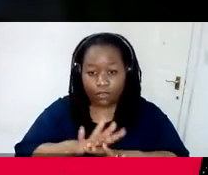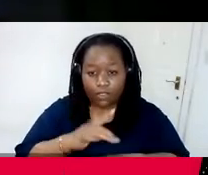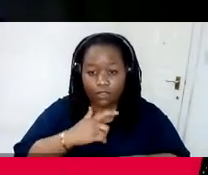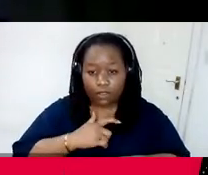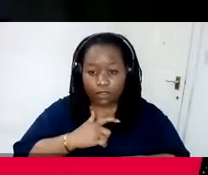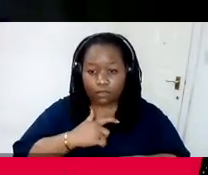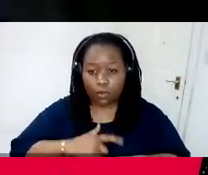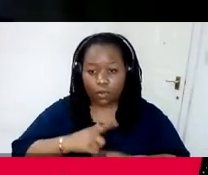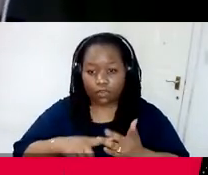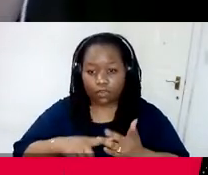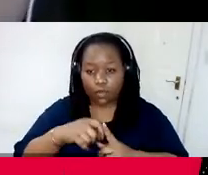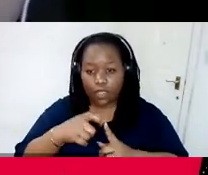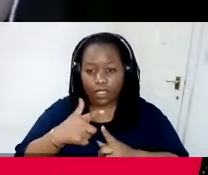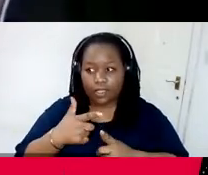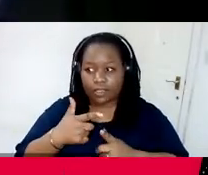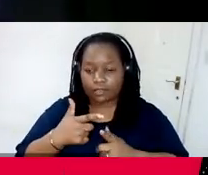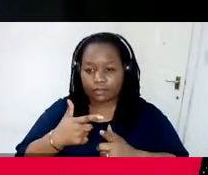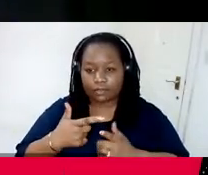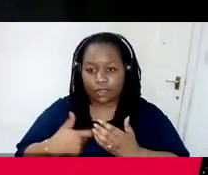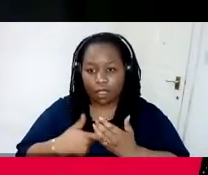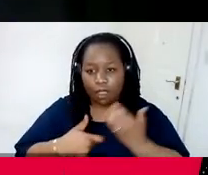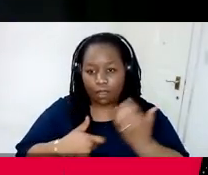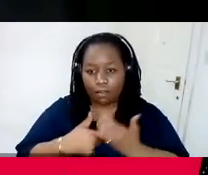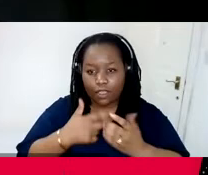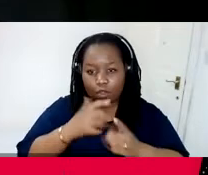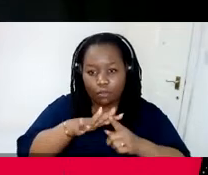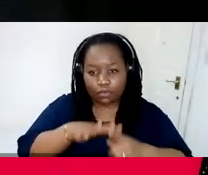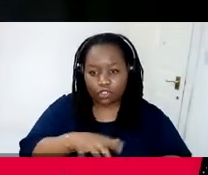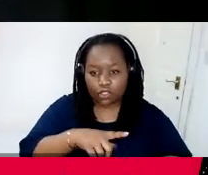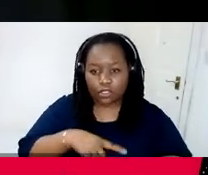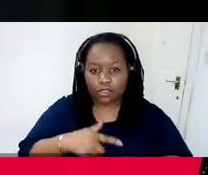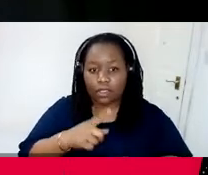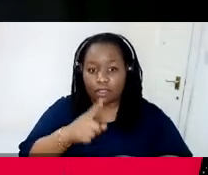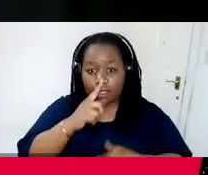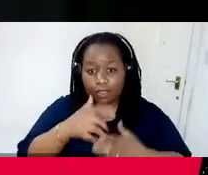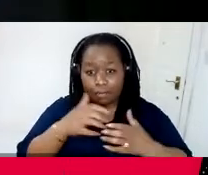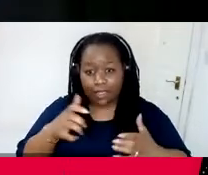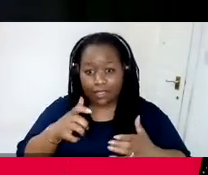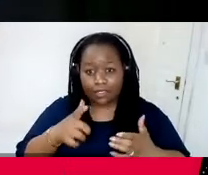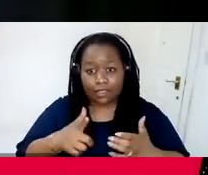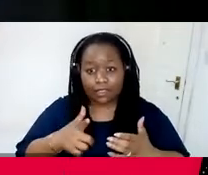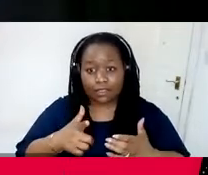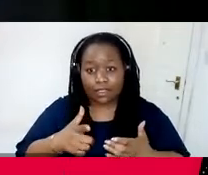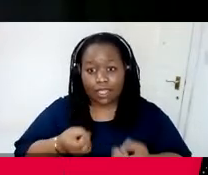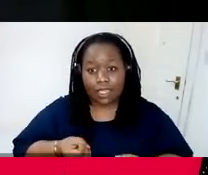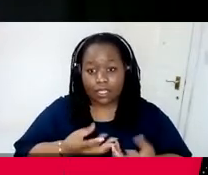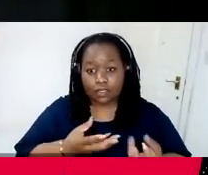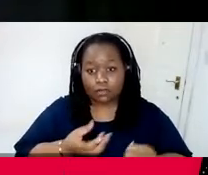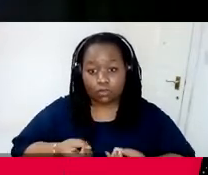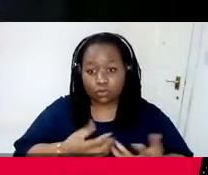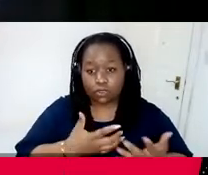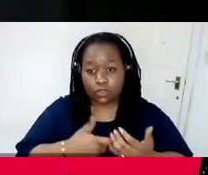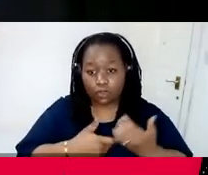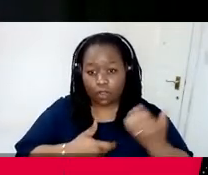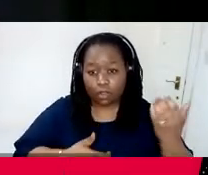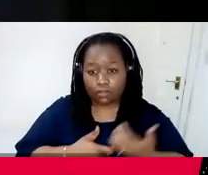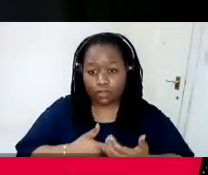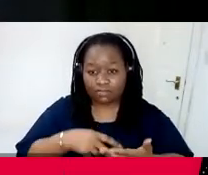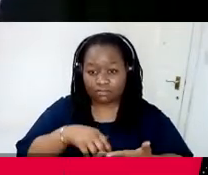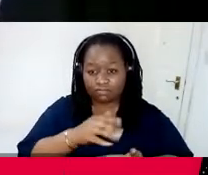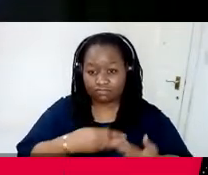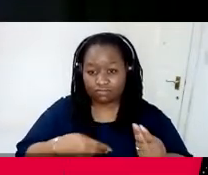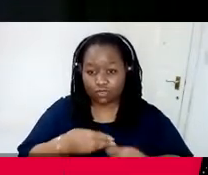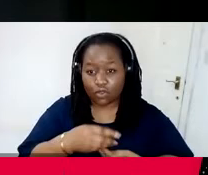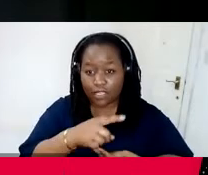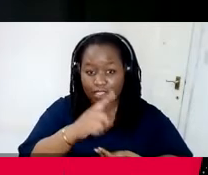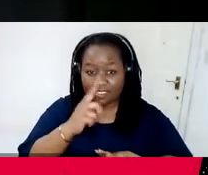repression, in its role as one of the biggest arms exporters in the world. The arms trade is one that